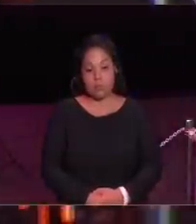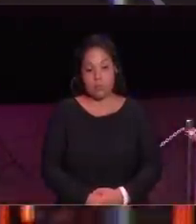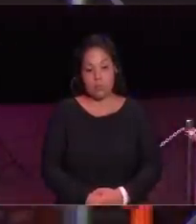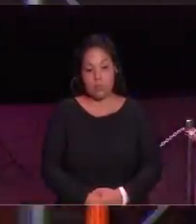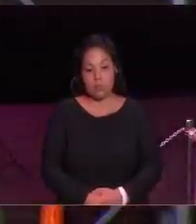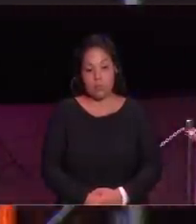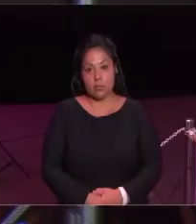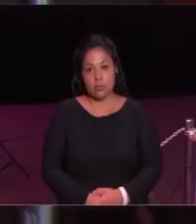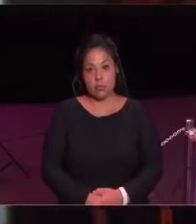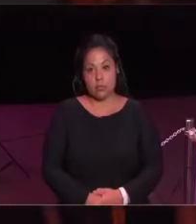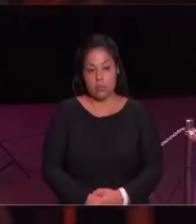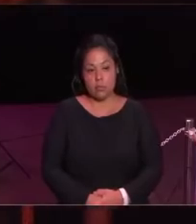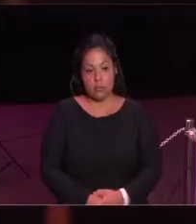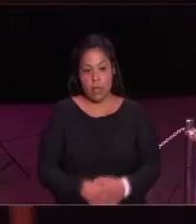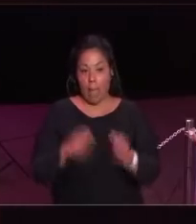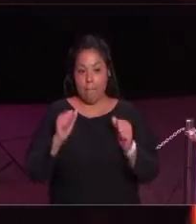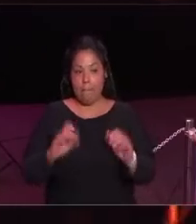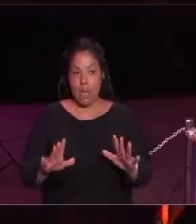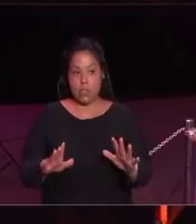God bless you.